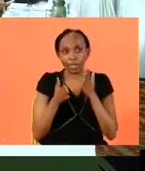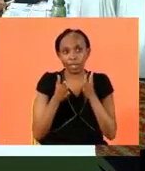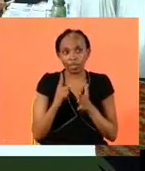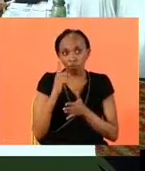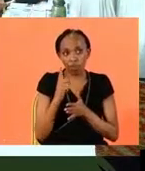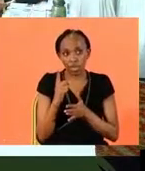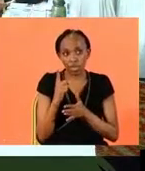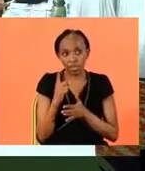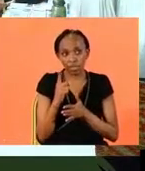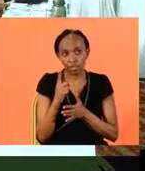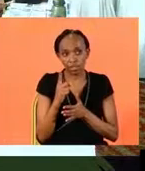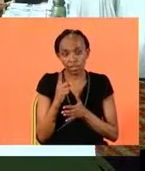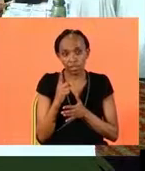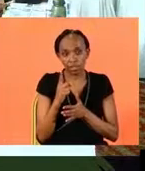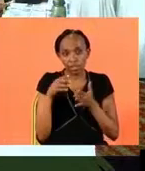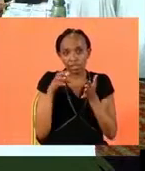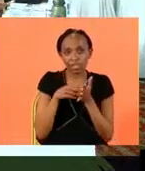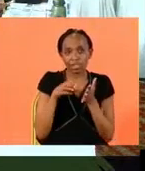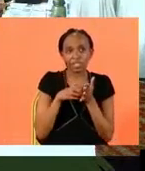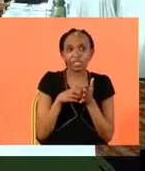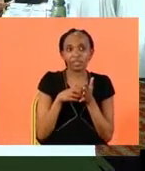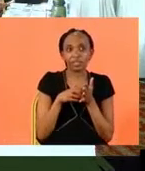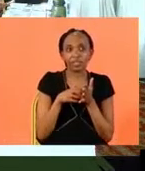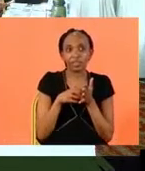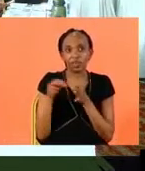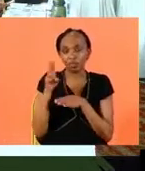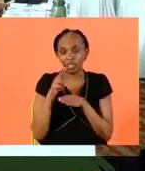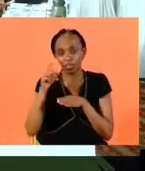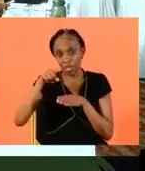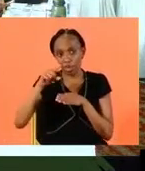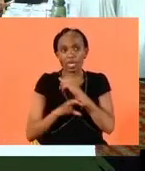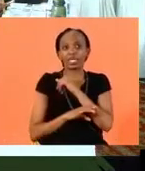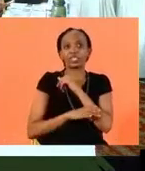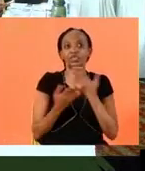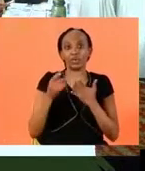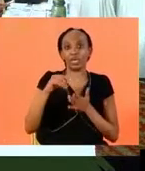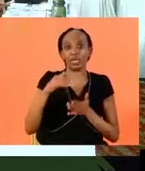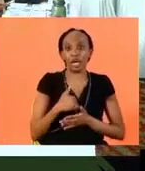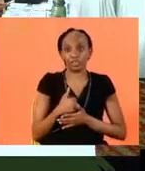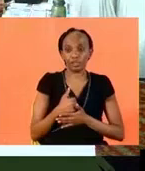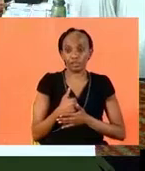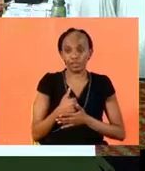one case observed in our countries, where we have